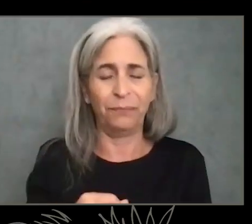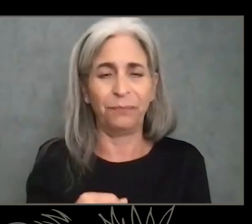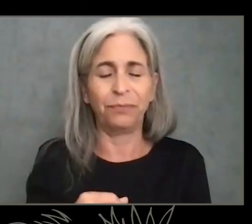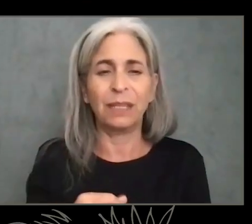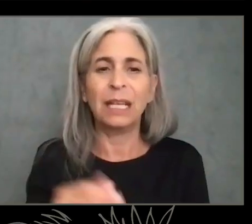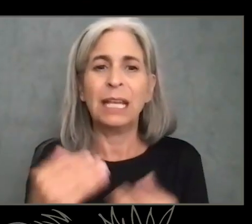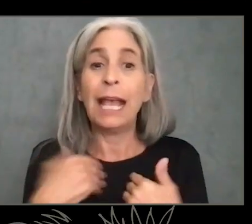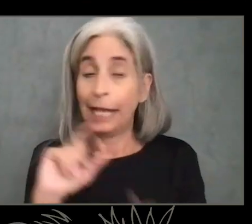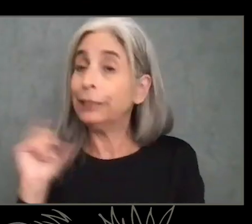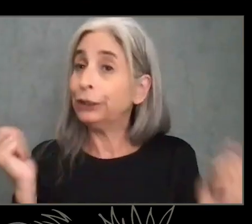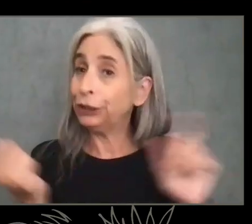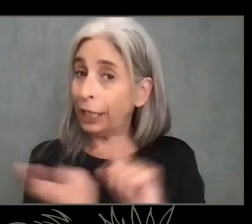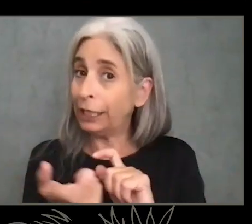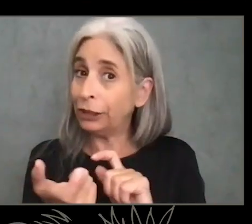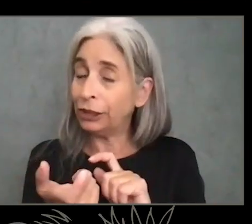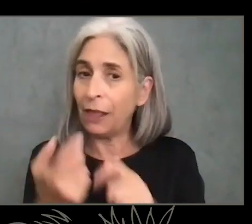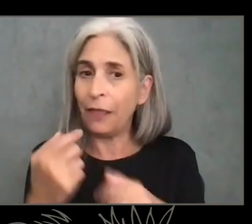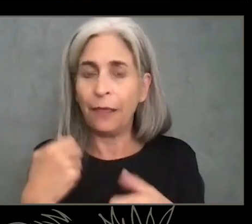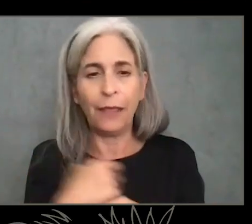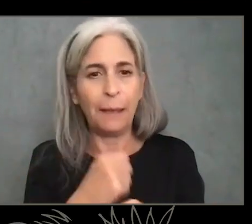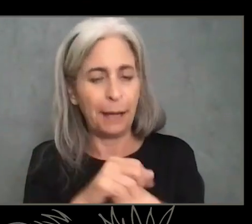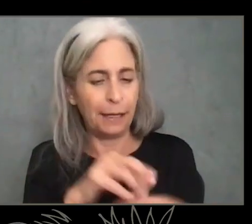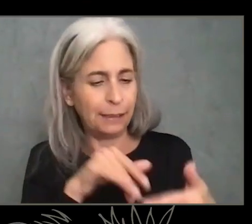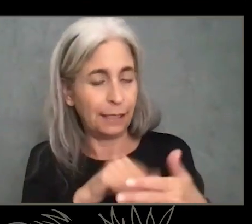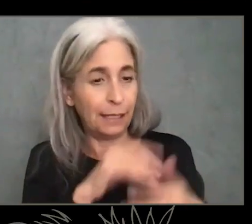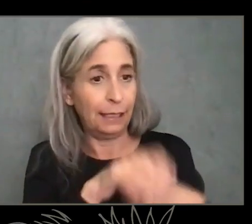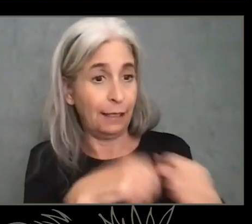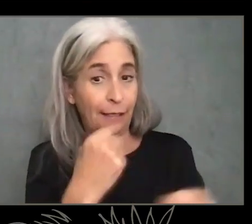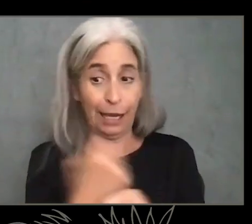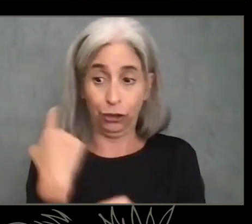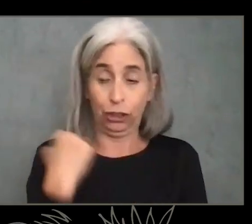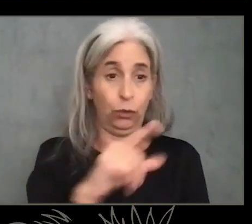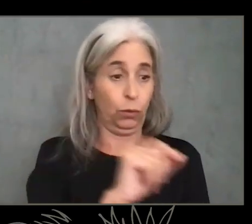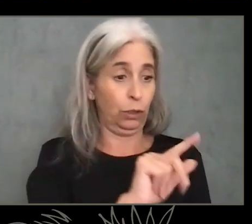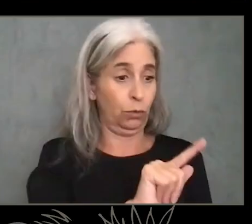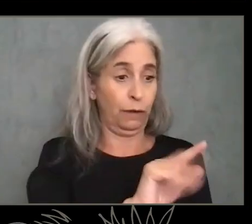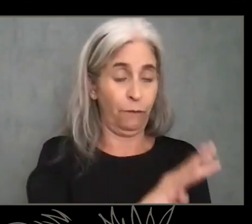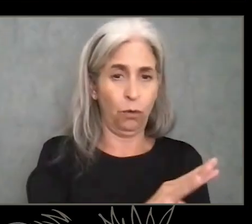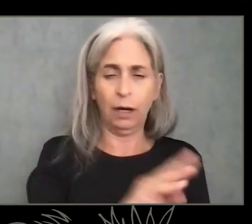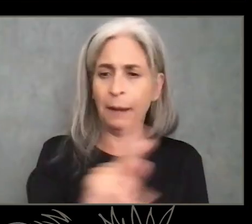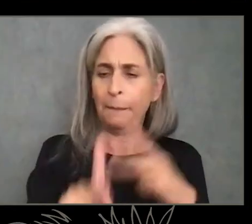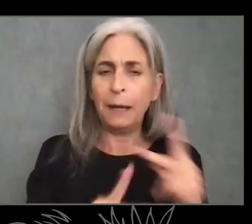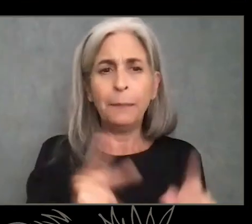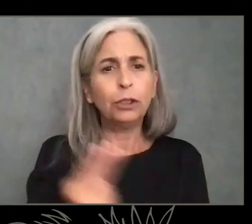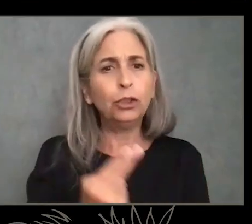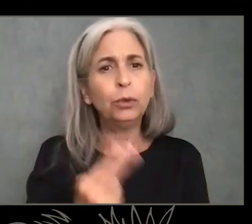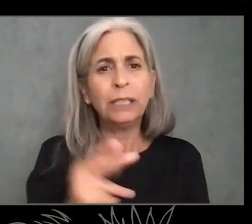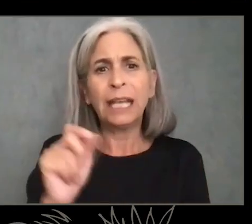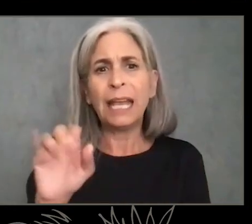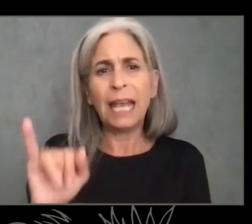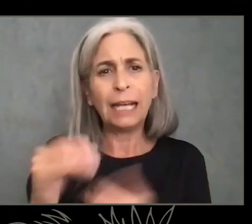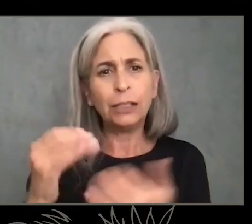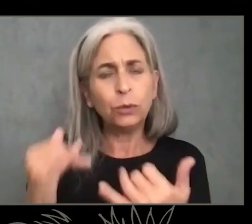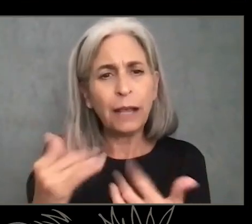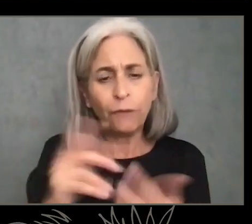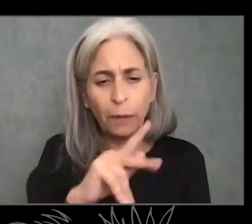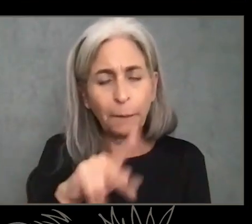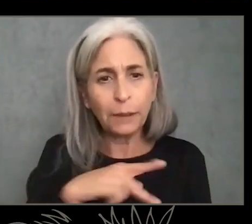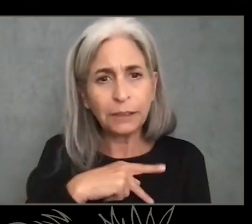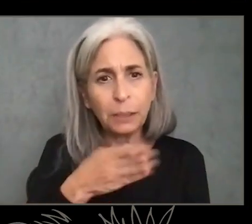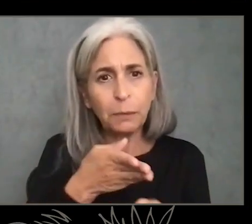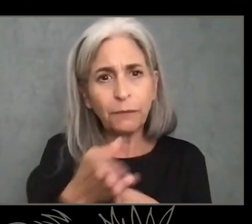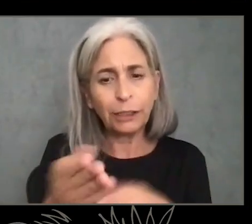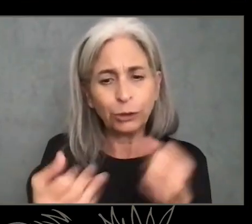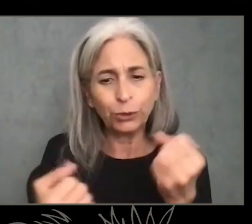it has changed, because they made a study in 2024. And how people is using Gen AI today is for personal and